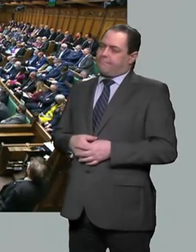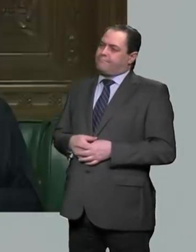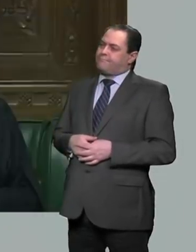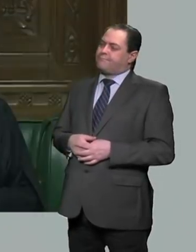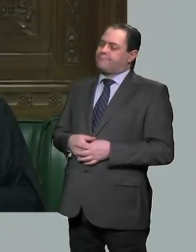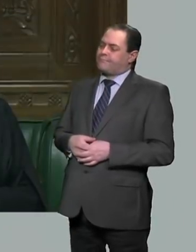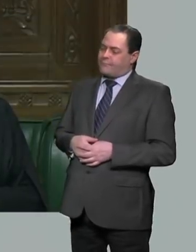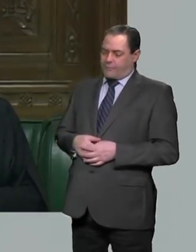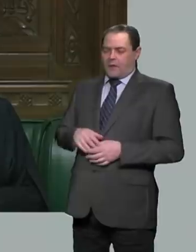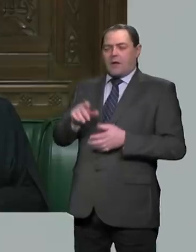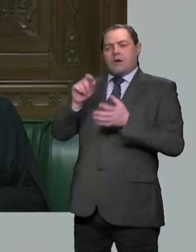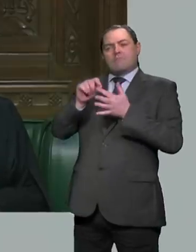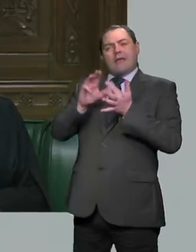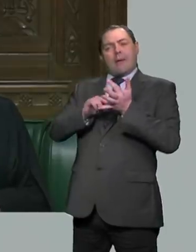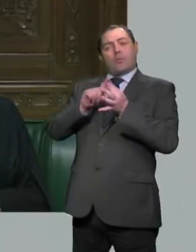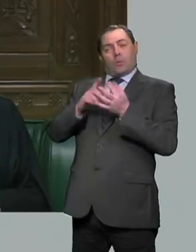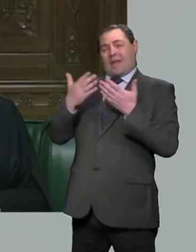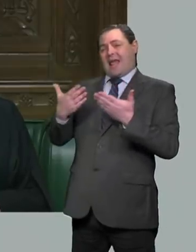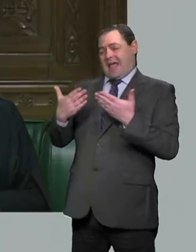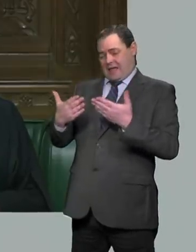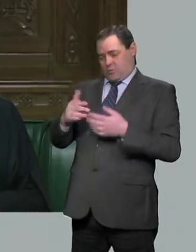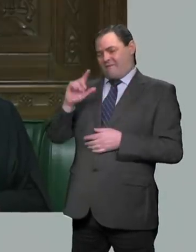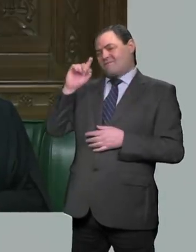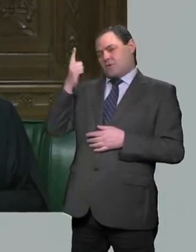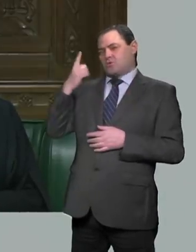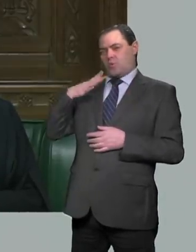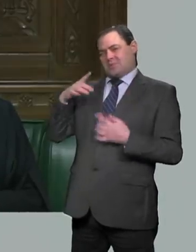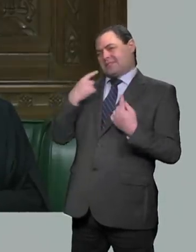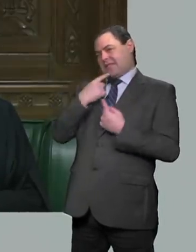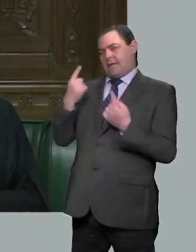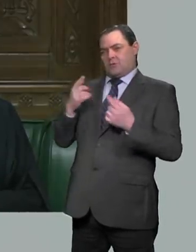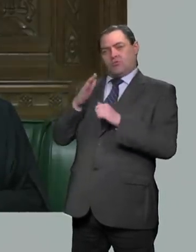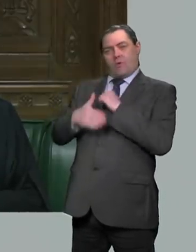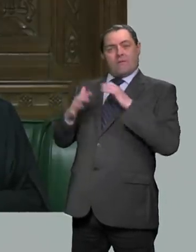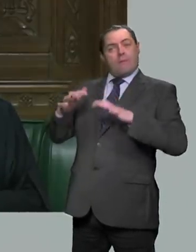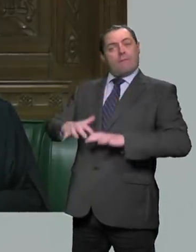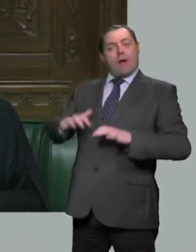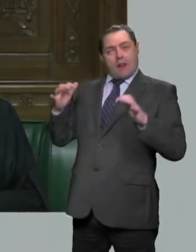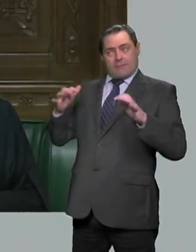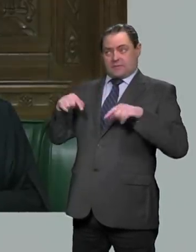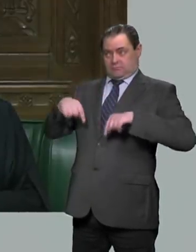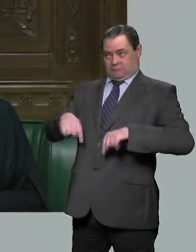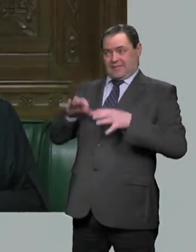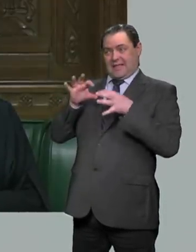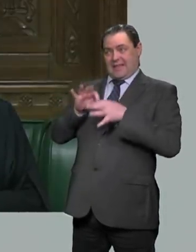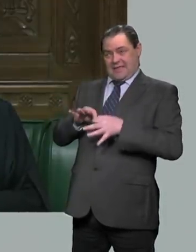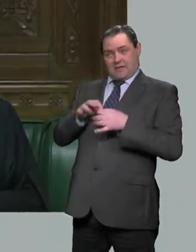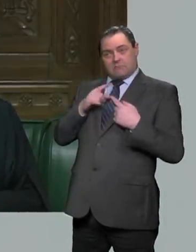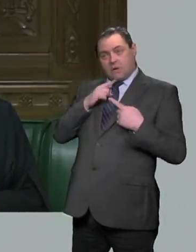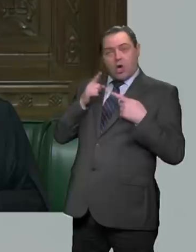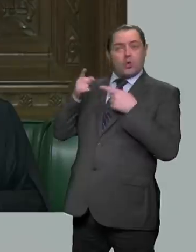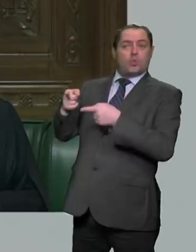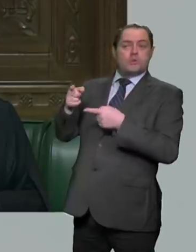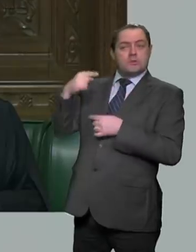Before we come to Prime Minister's questions, I wish to make a statement about the House practices regarding accusing